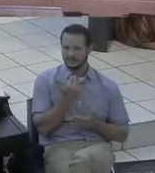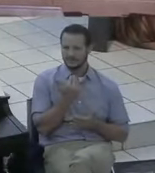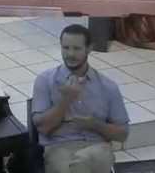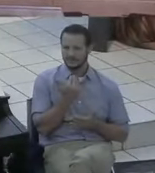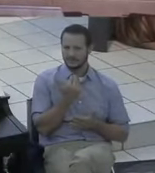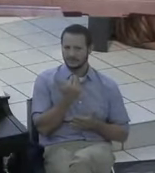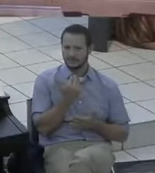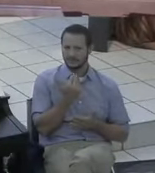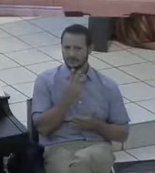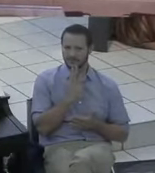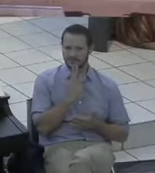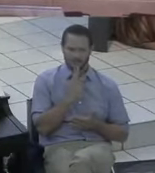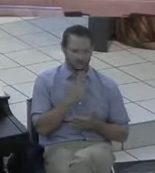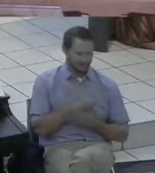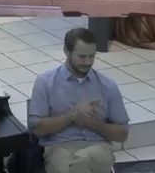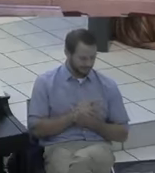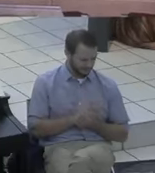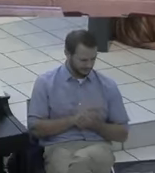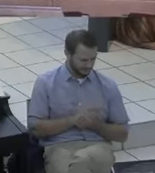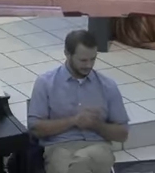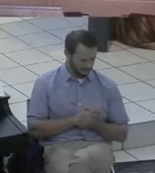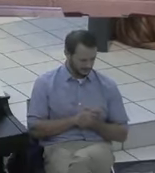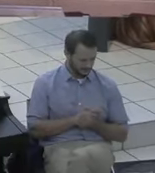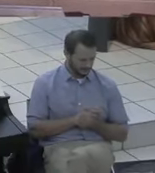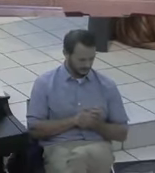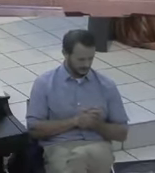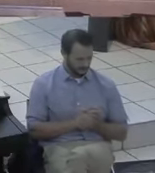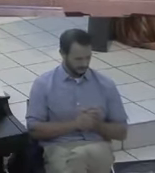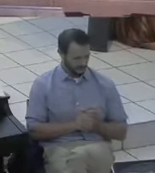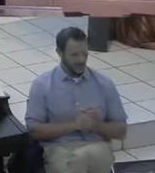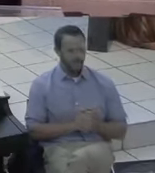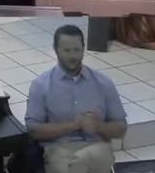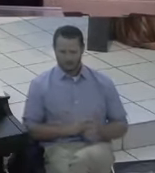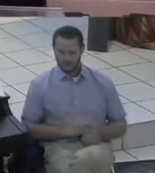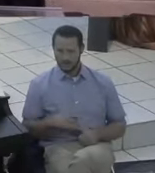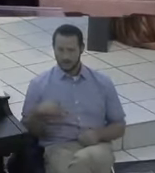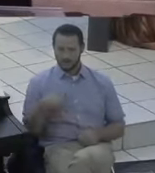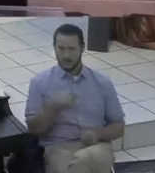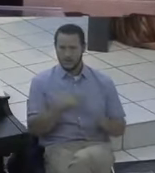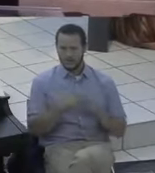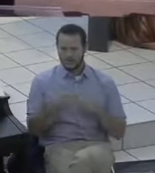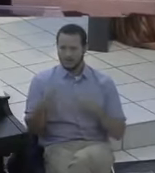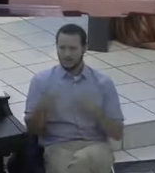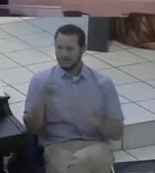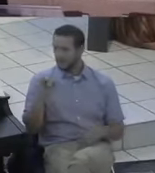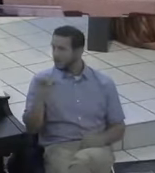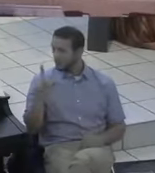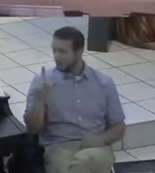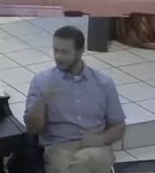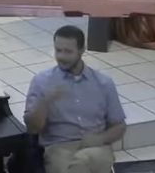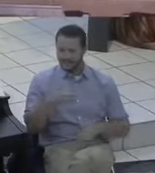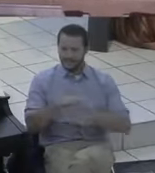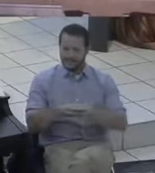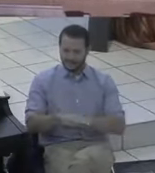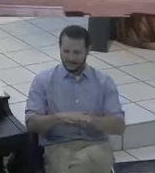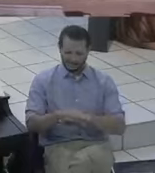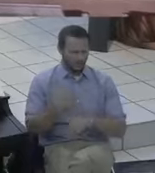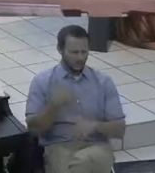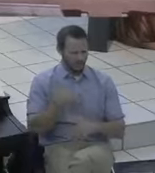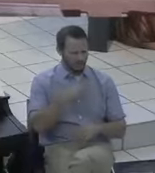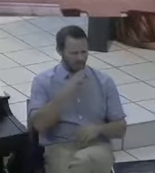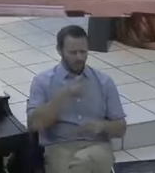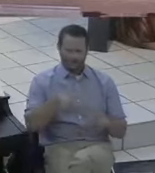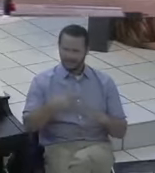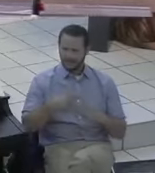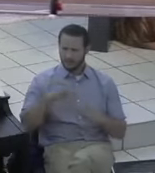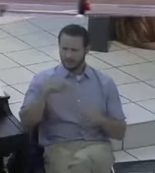renewal. We also offer for you here today oil and laying on of hands. And in our scripture today, we talked about the anointing and the laying